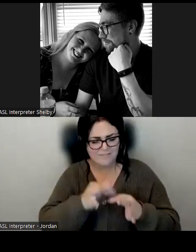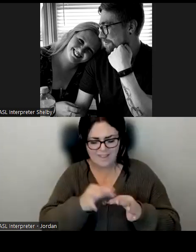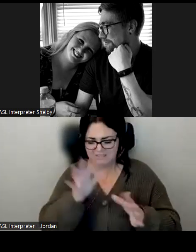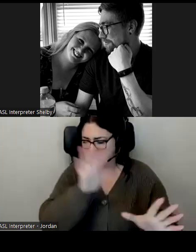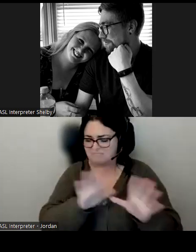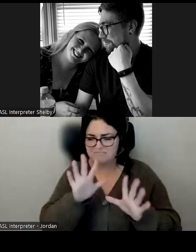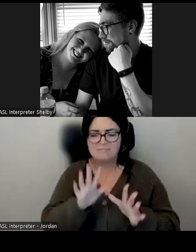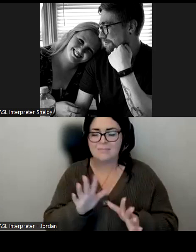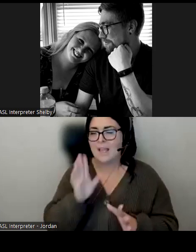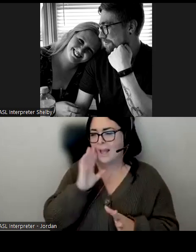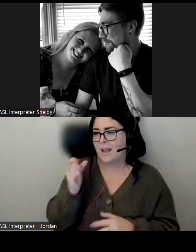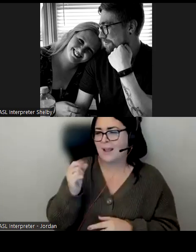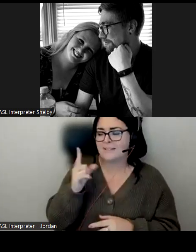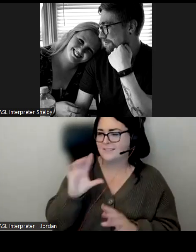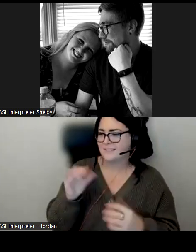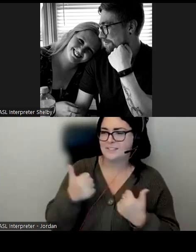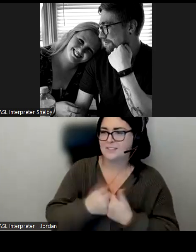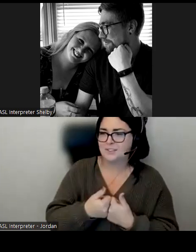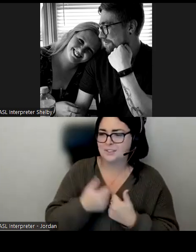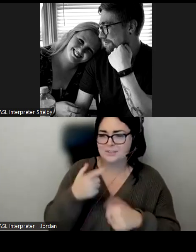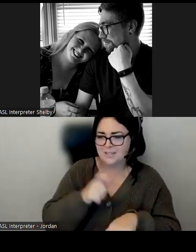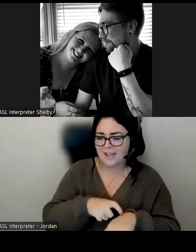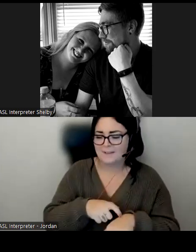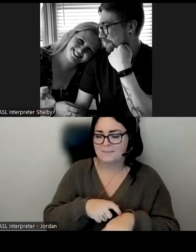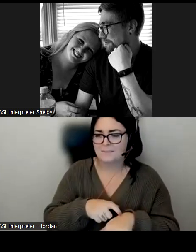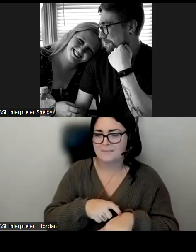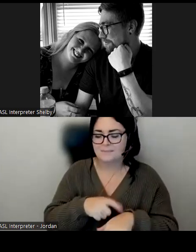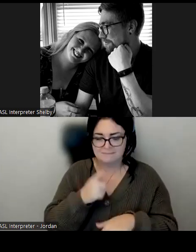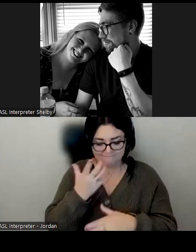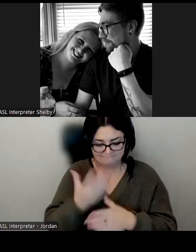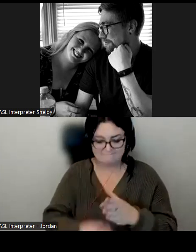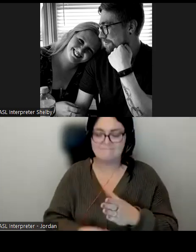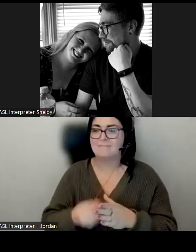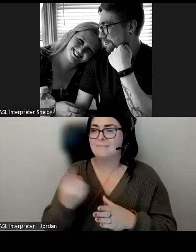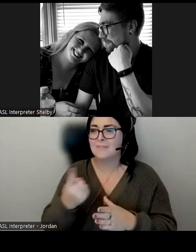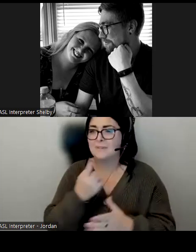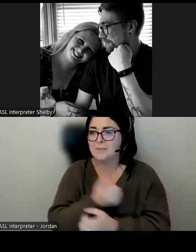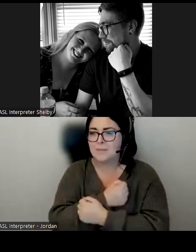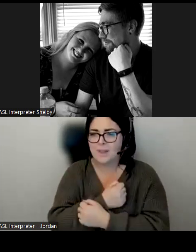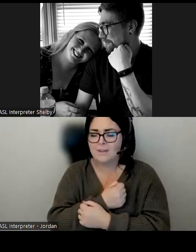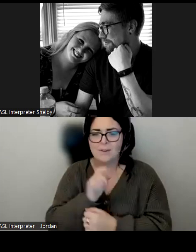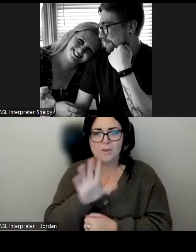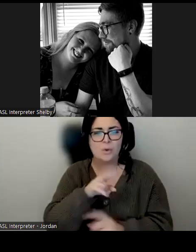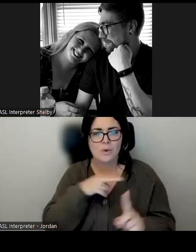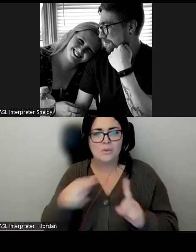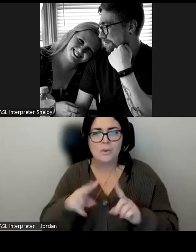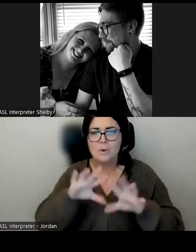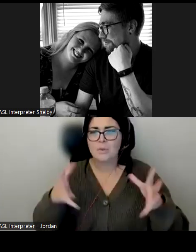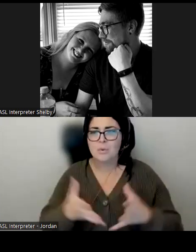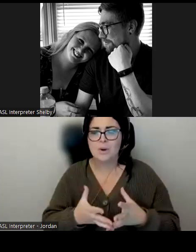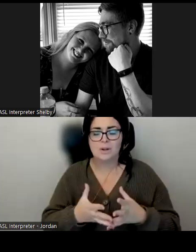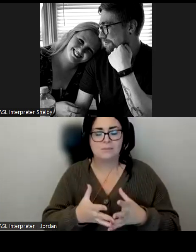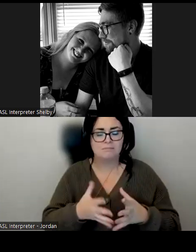really challenged it. And, having a significant loss can just challenge the way that you see the world in general.